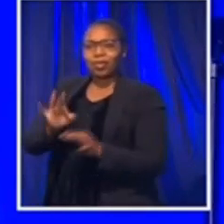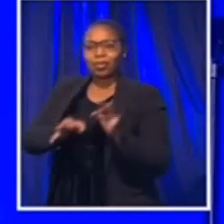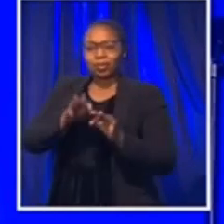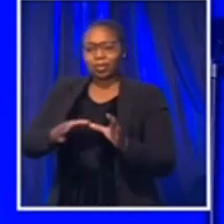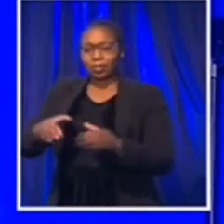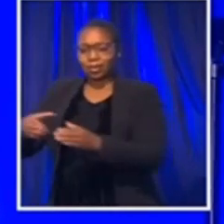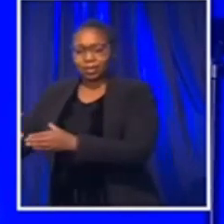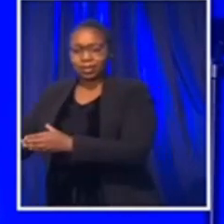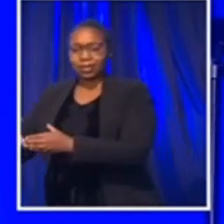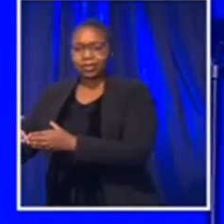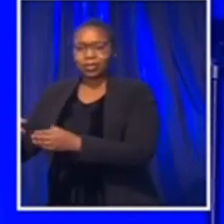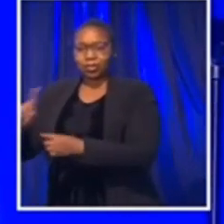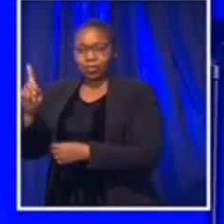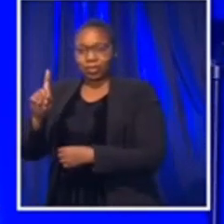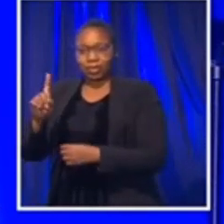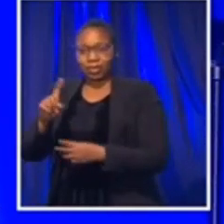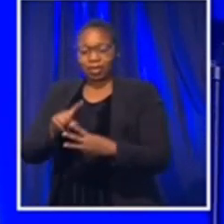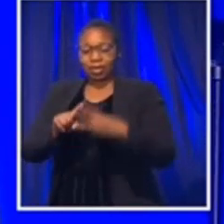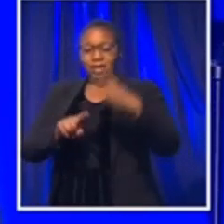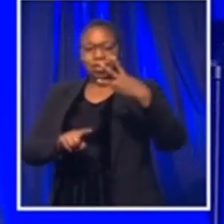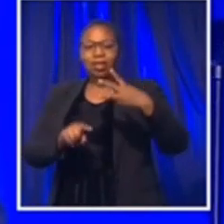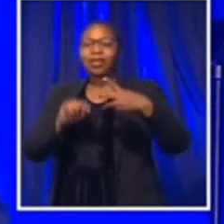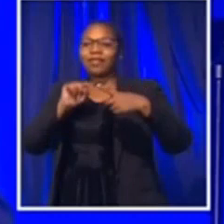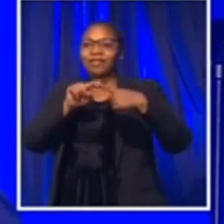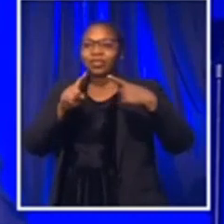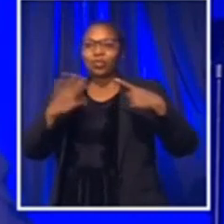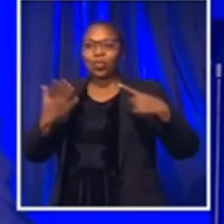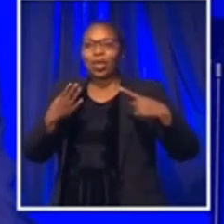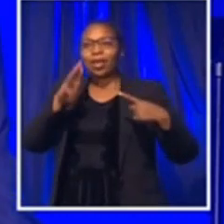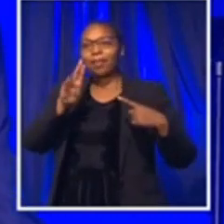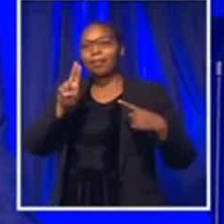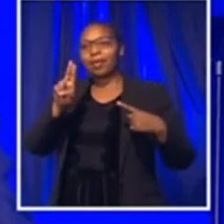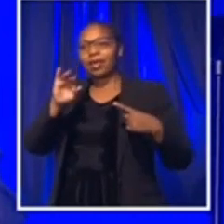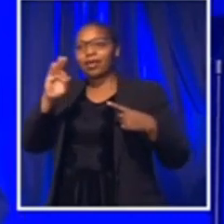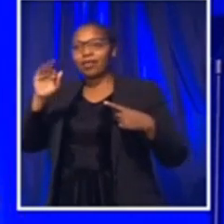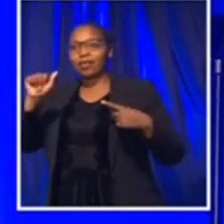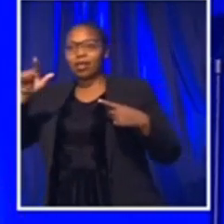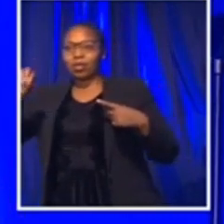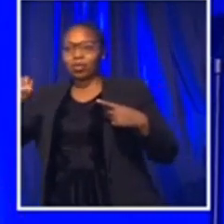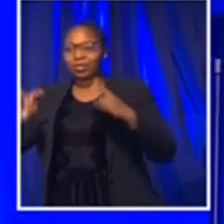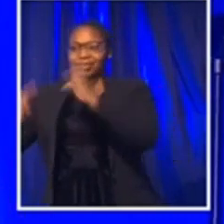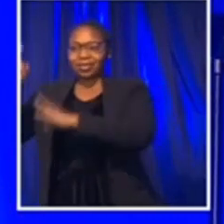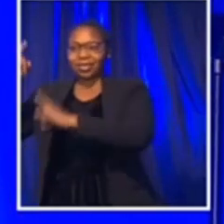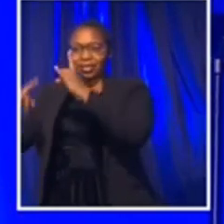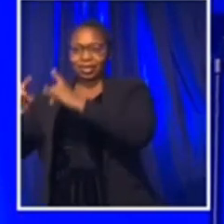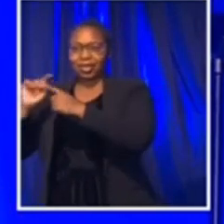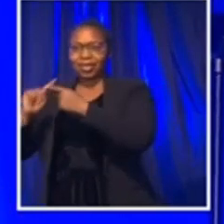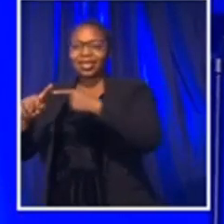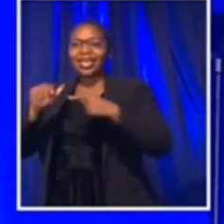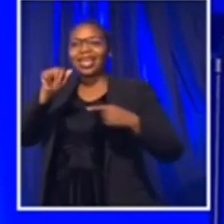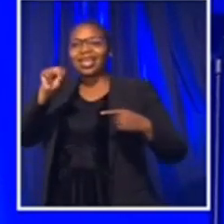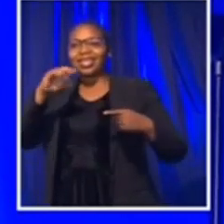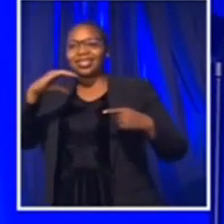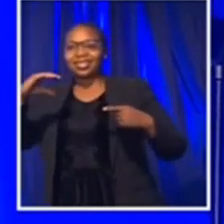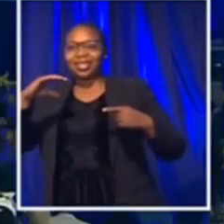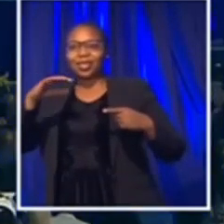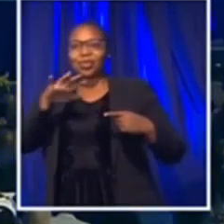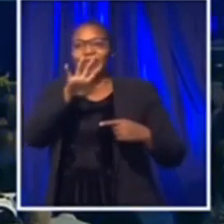are in the Buffalo City, the ANC with